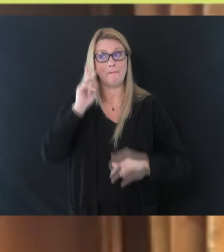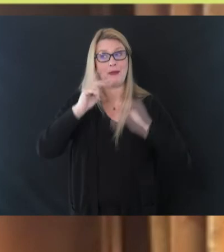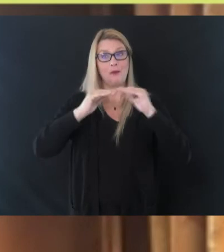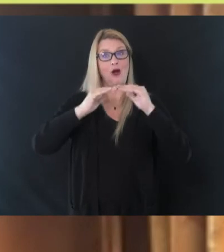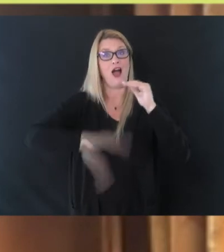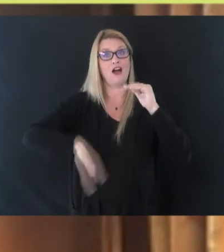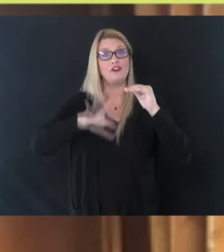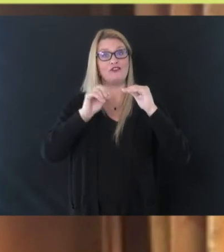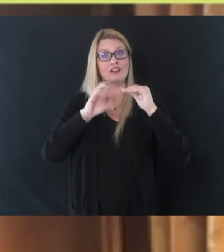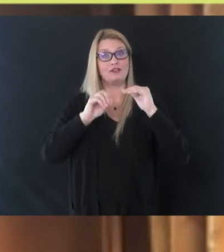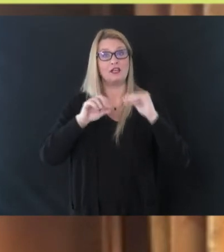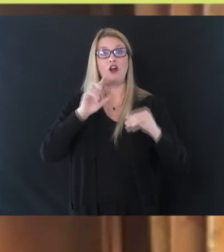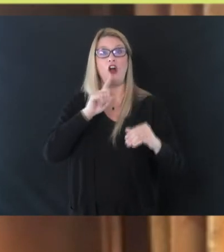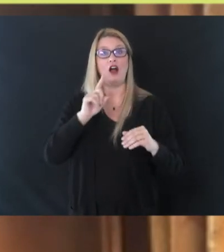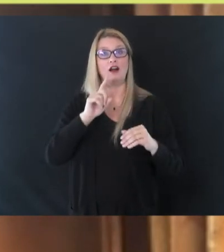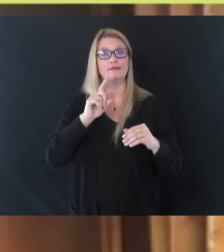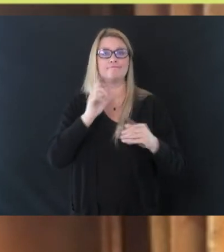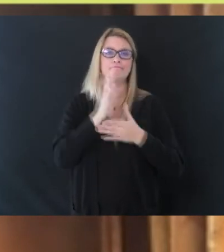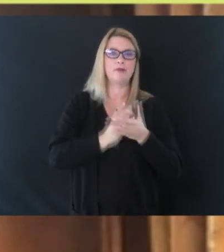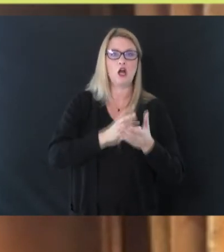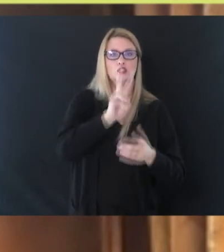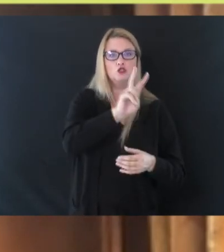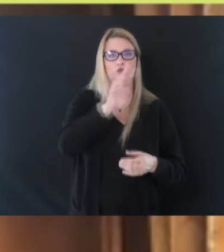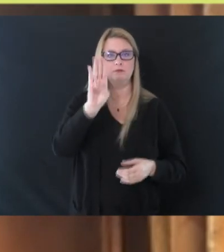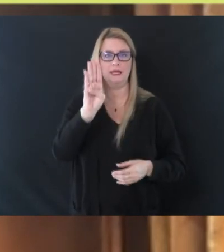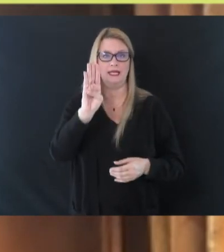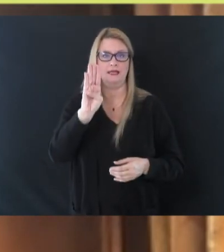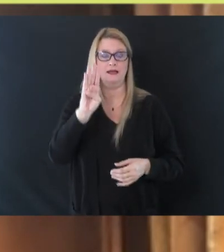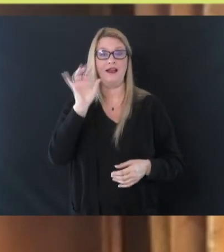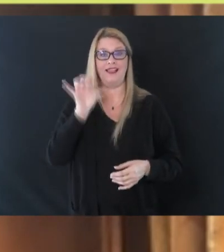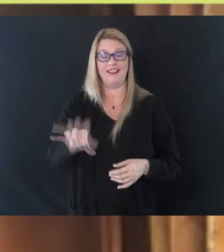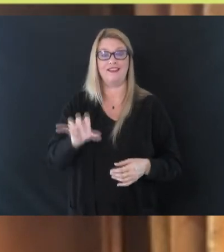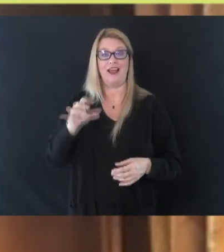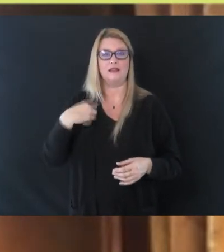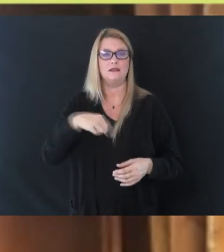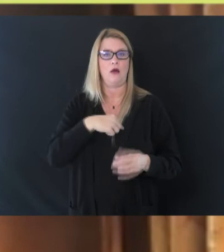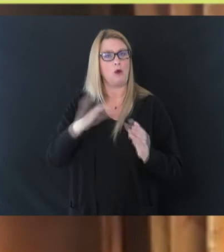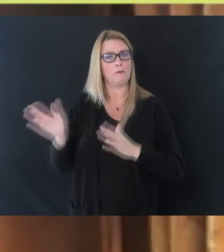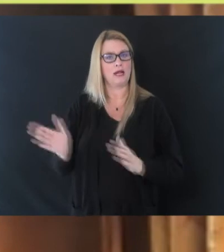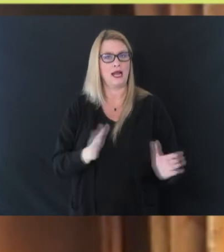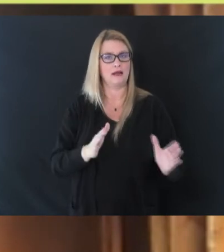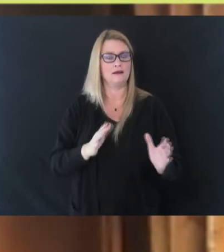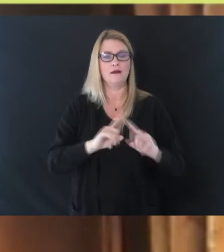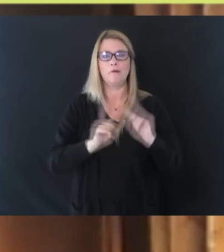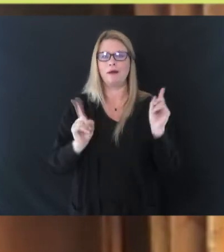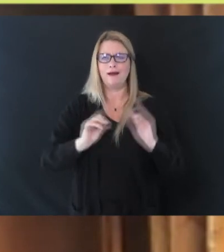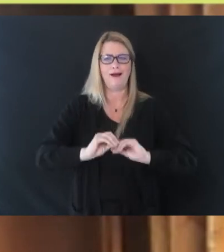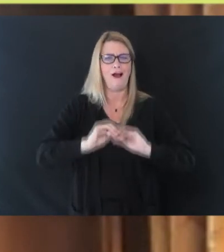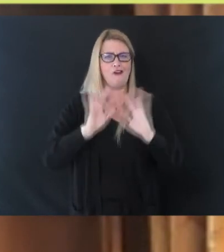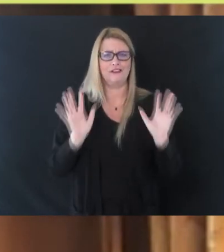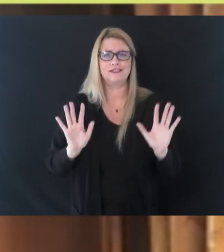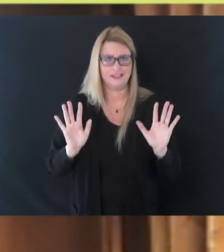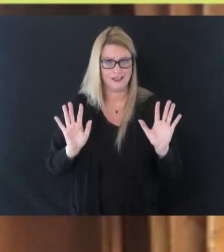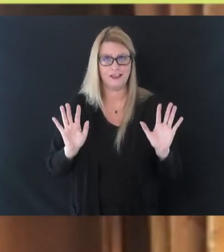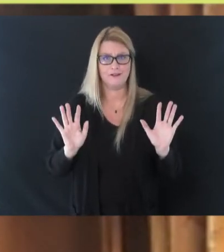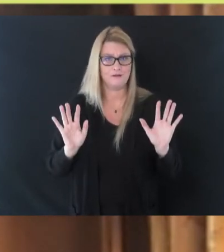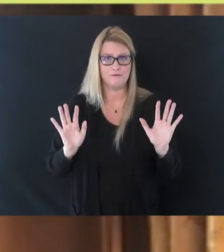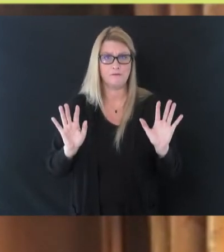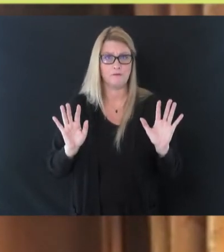in phase 2B of our initial plan. But obviously, we've looked